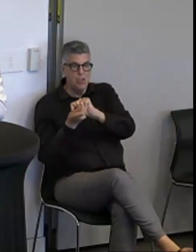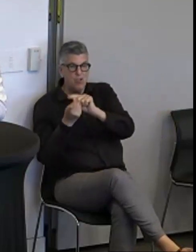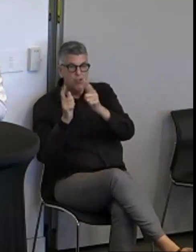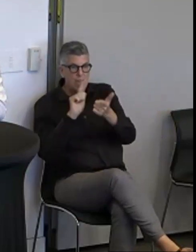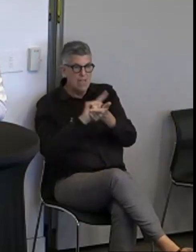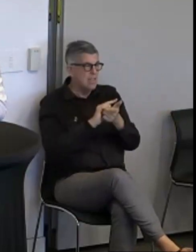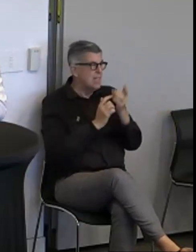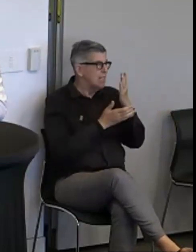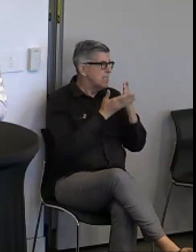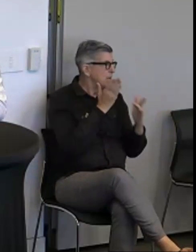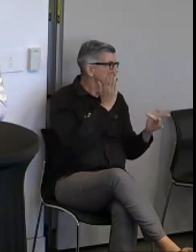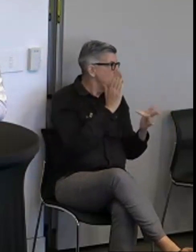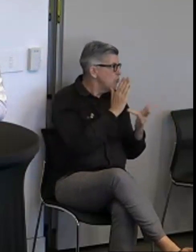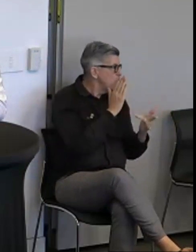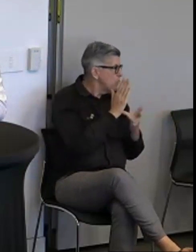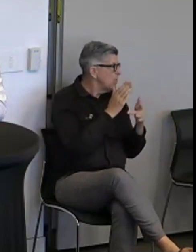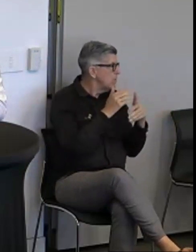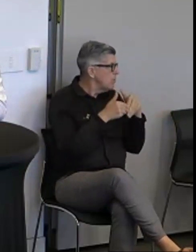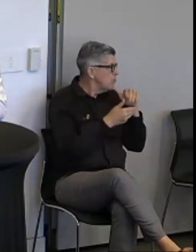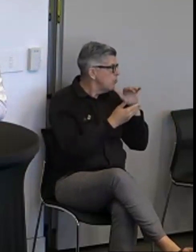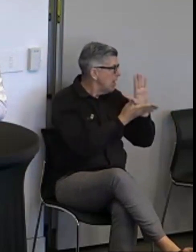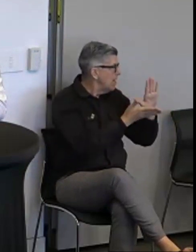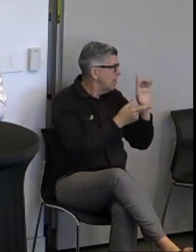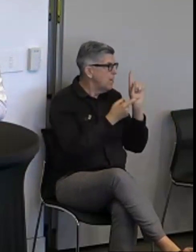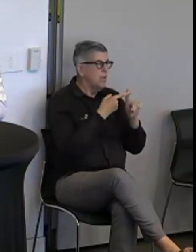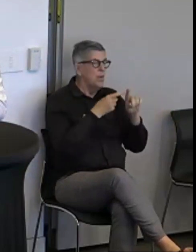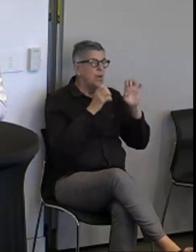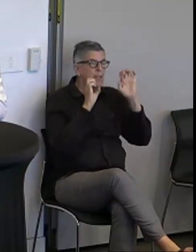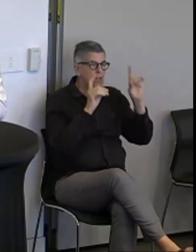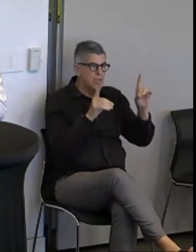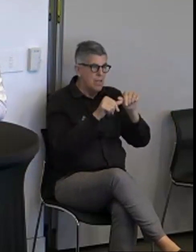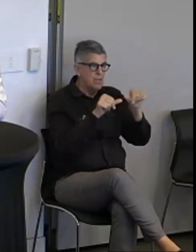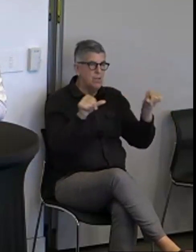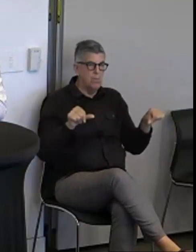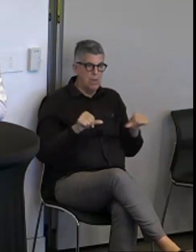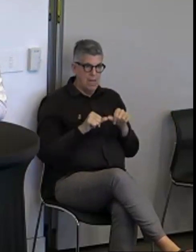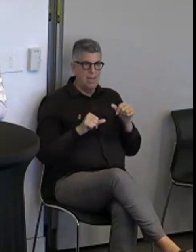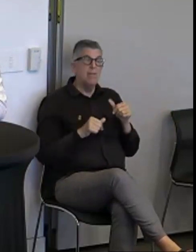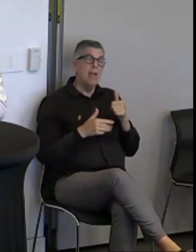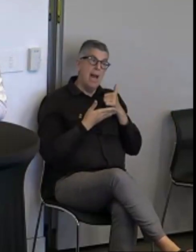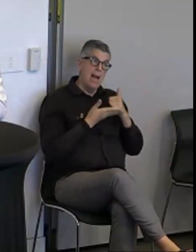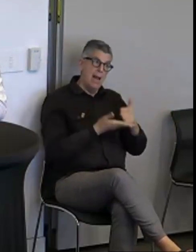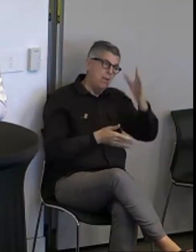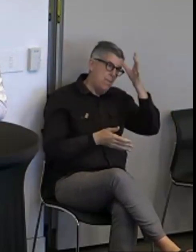and strategies to the education space and help parents be better advocates too.